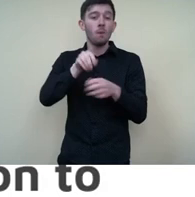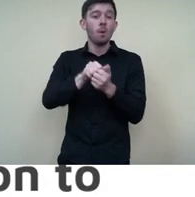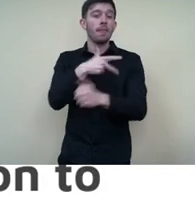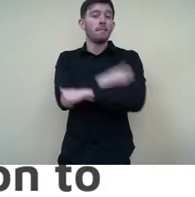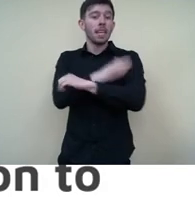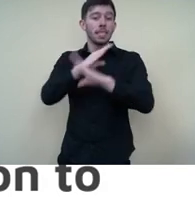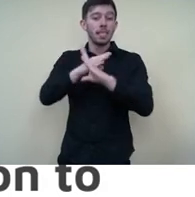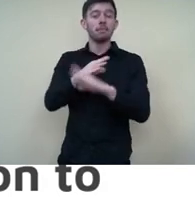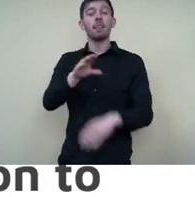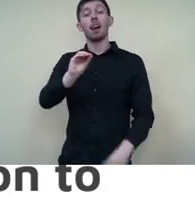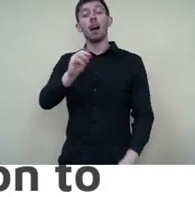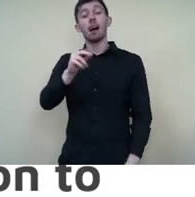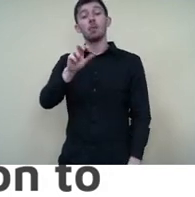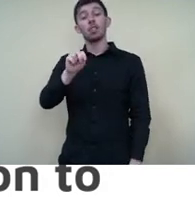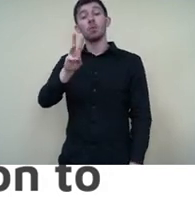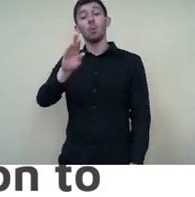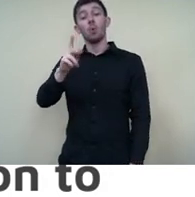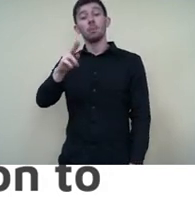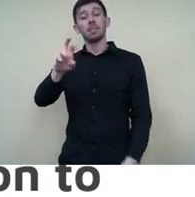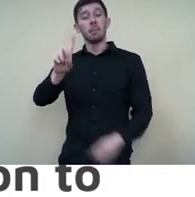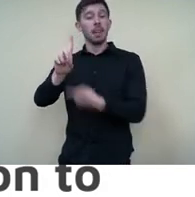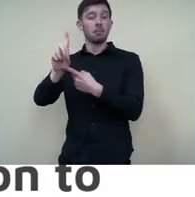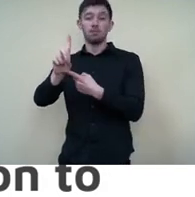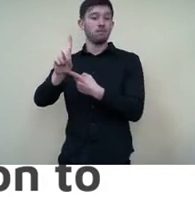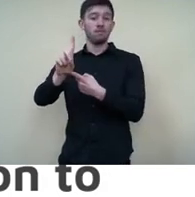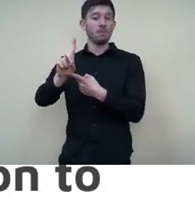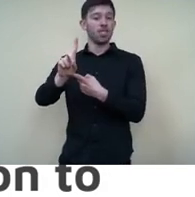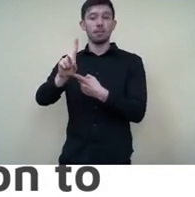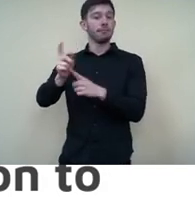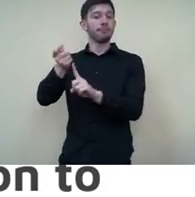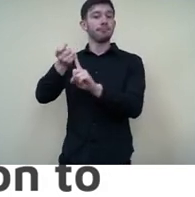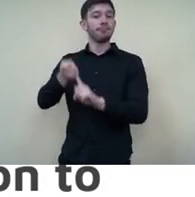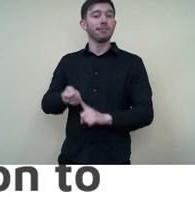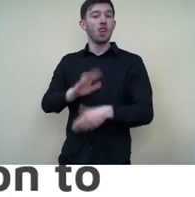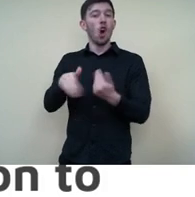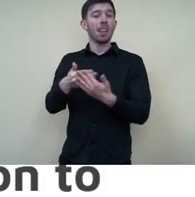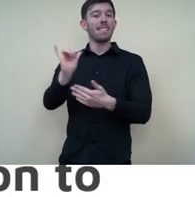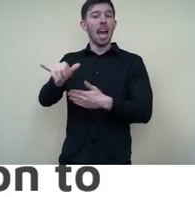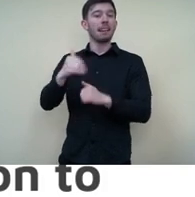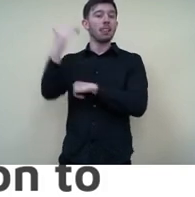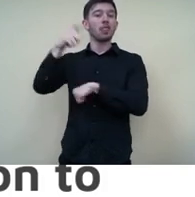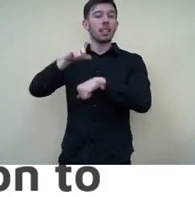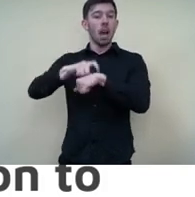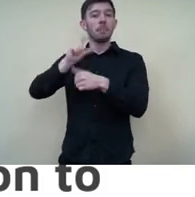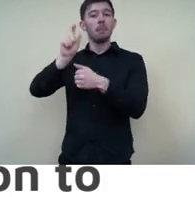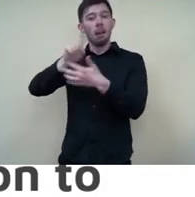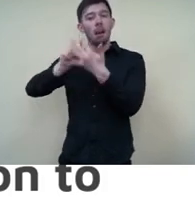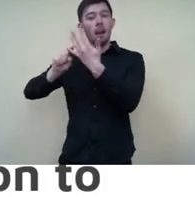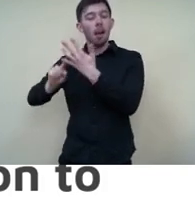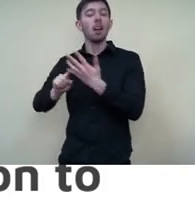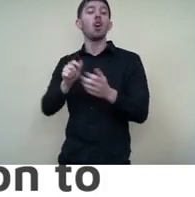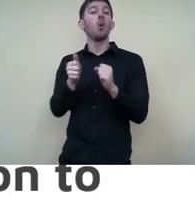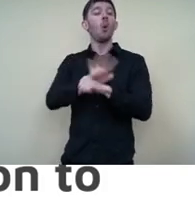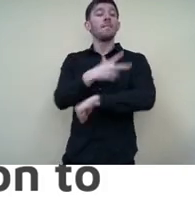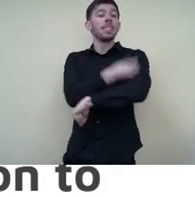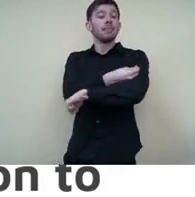and Operation Warp Speed just got rid of all of that and made the process way more efficient. And so the bottom line is that yes, the COVID-19